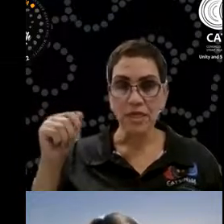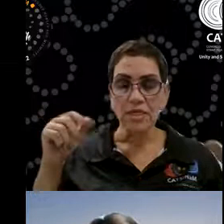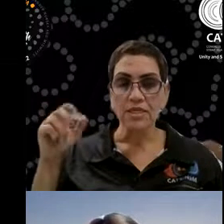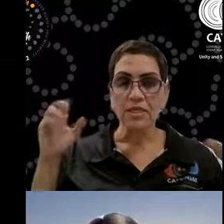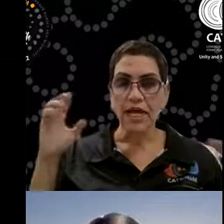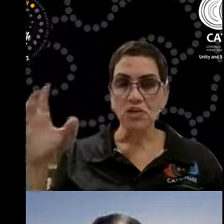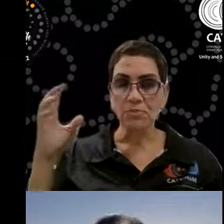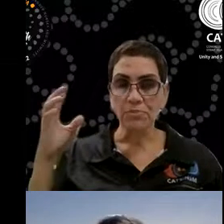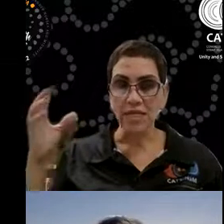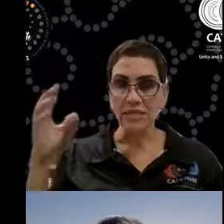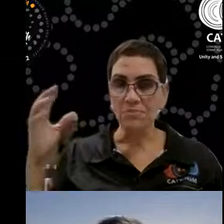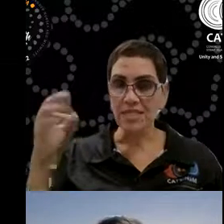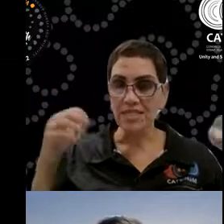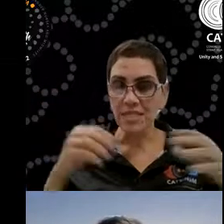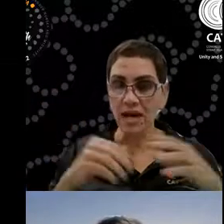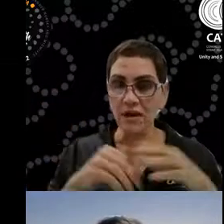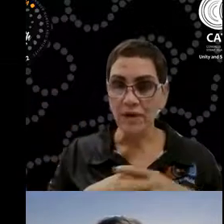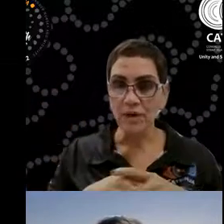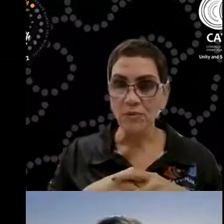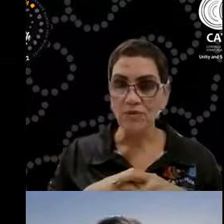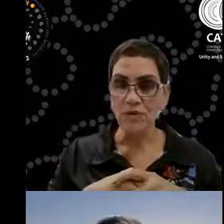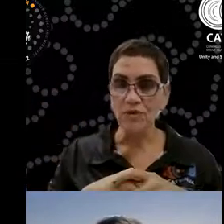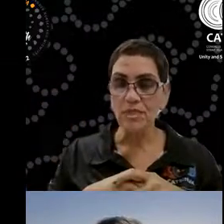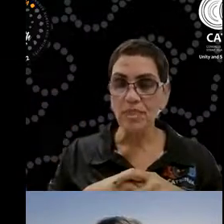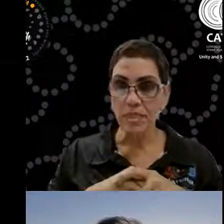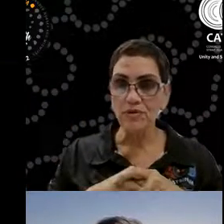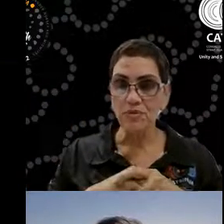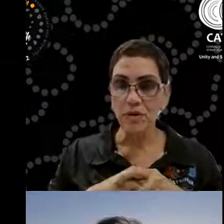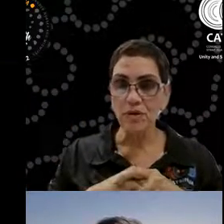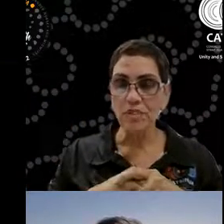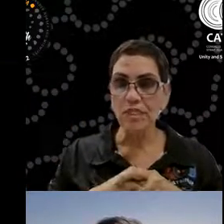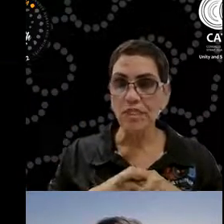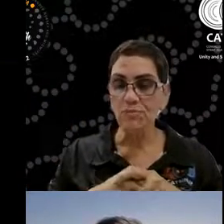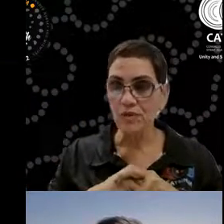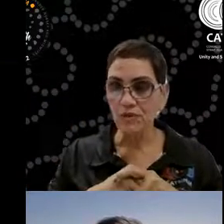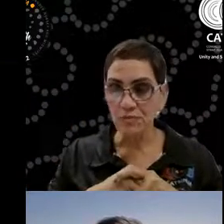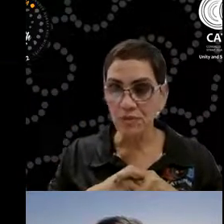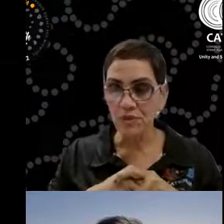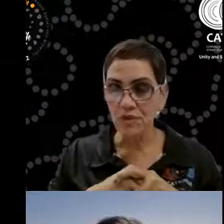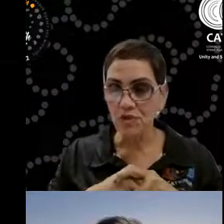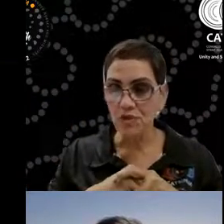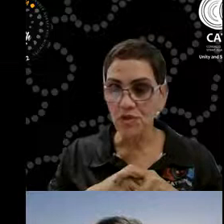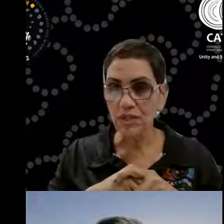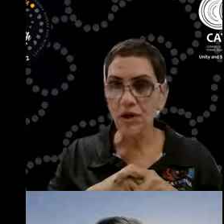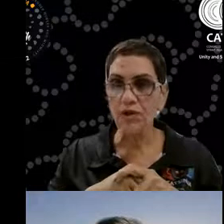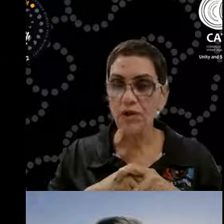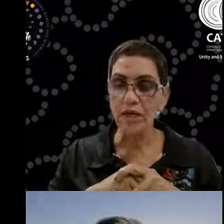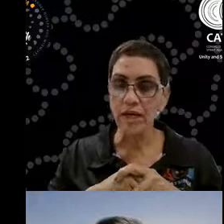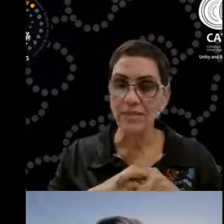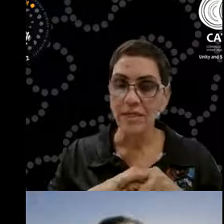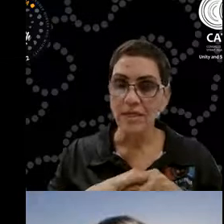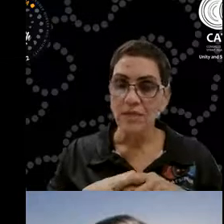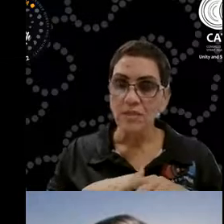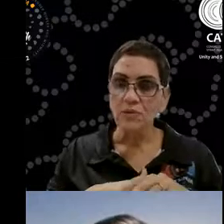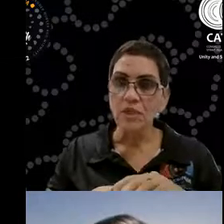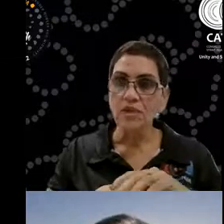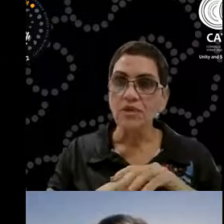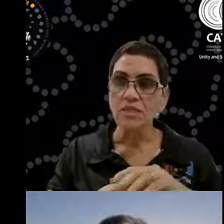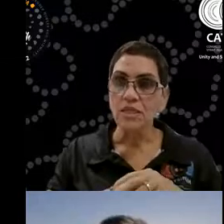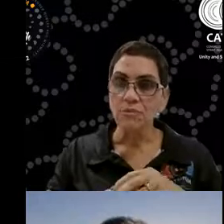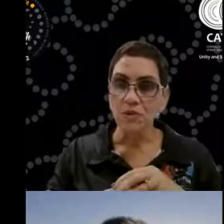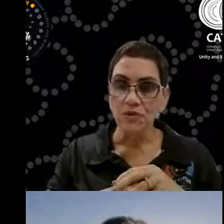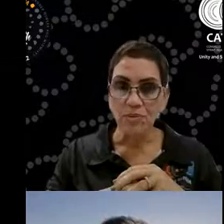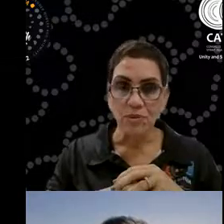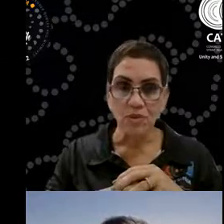point. So the actual practice-based scenario that we've used is from the Nursing and Midwifery Board of Australia Code of Conduct. So